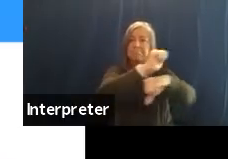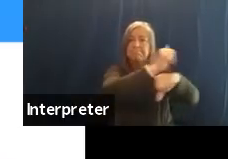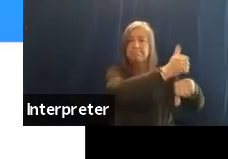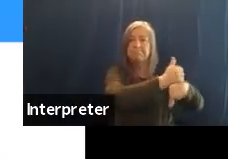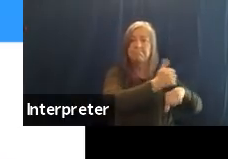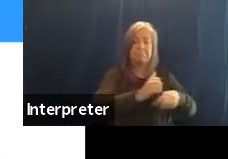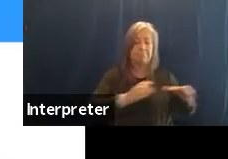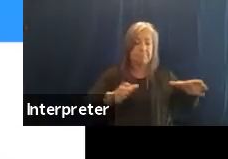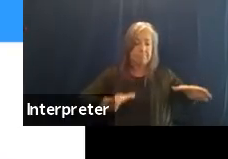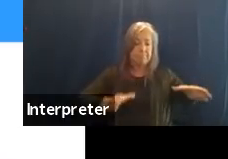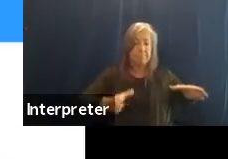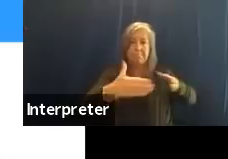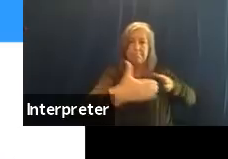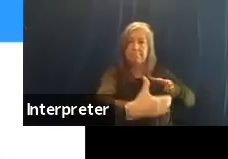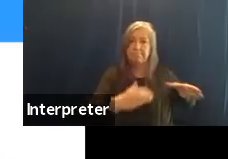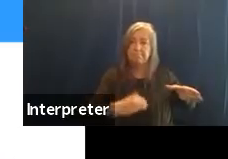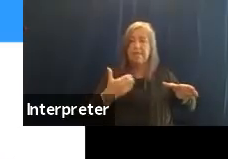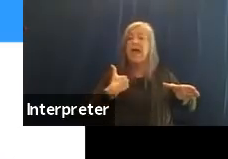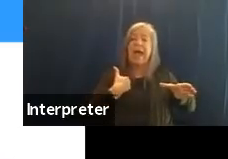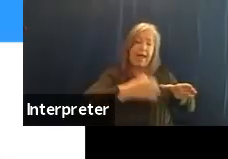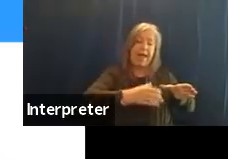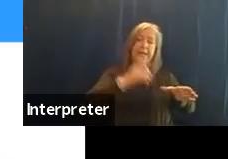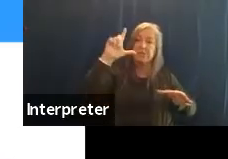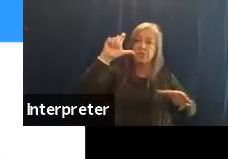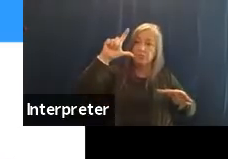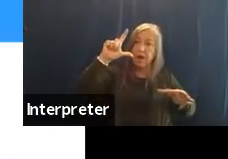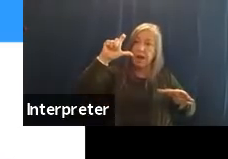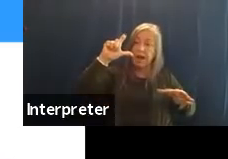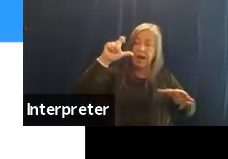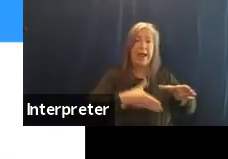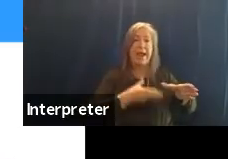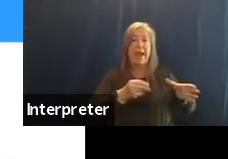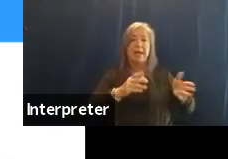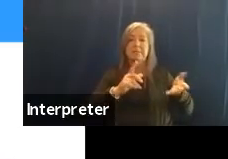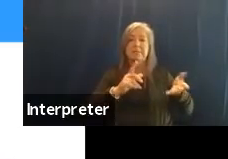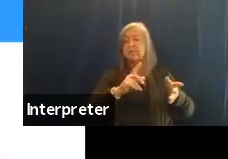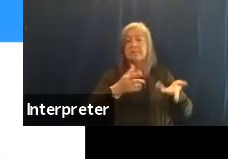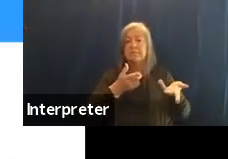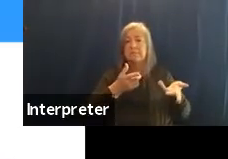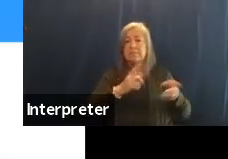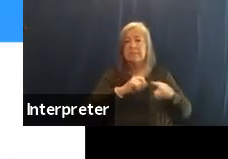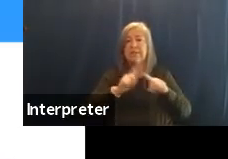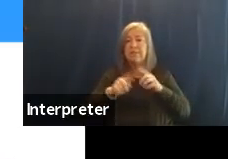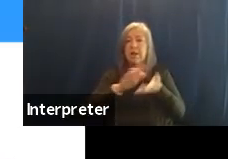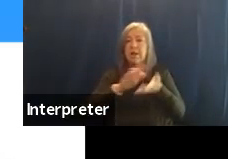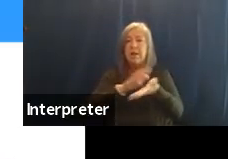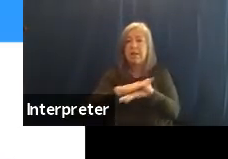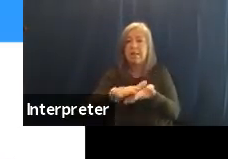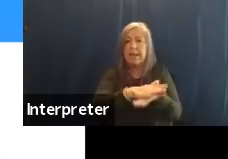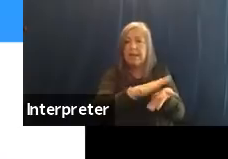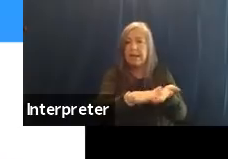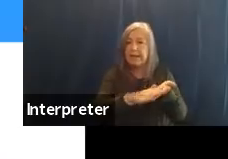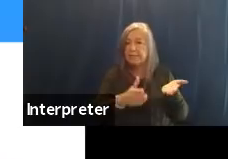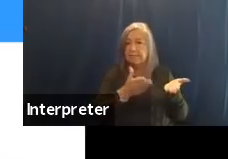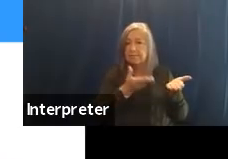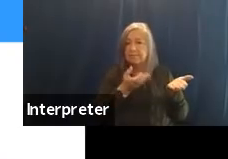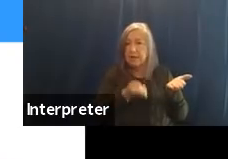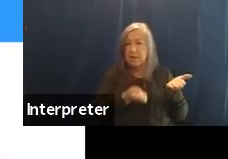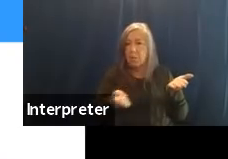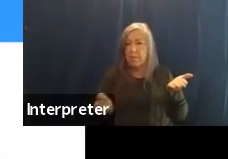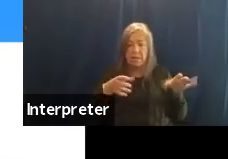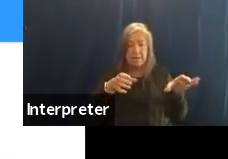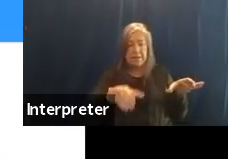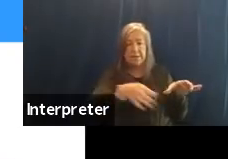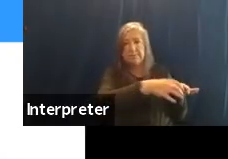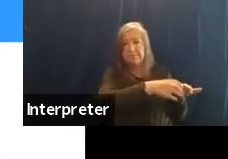your classrooms. And then they will be, those same materials will be used in the common areas. Very